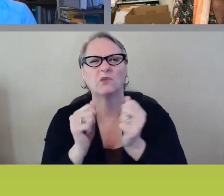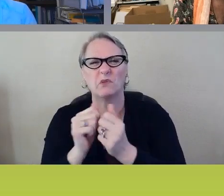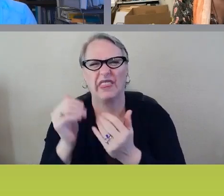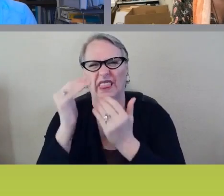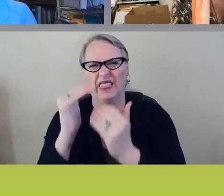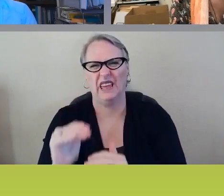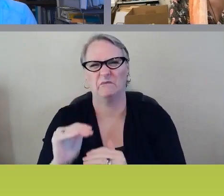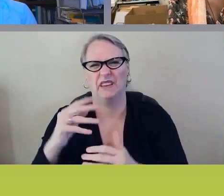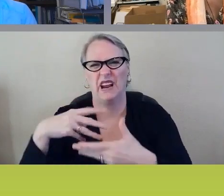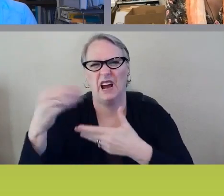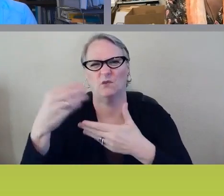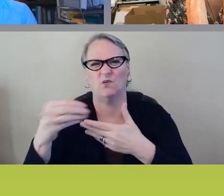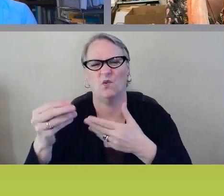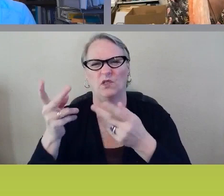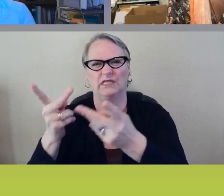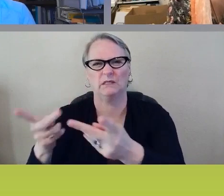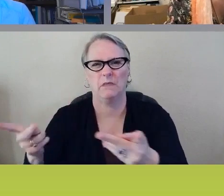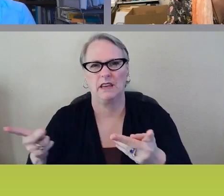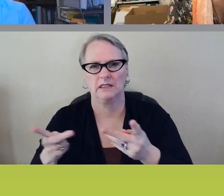spaces? Oh, okay.